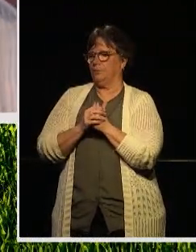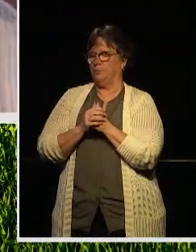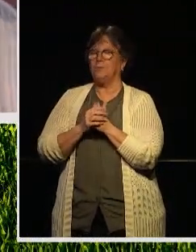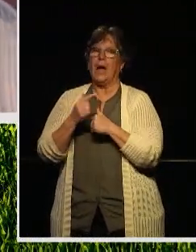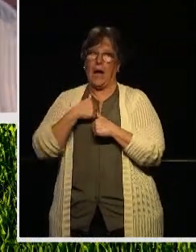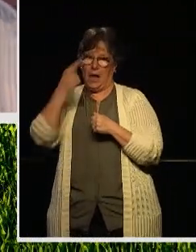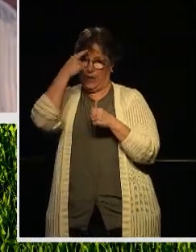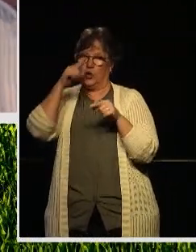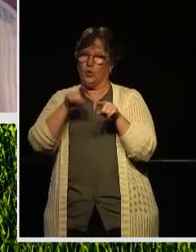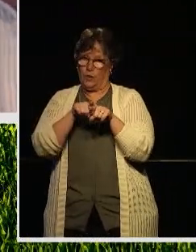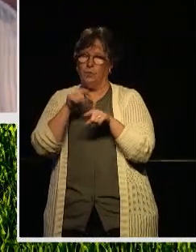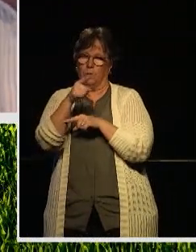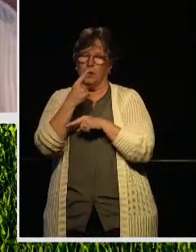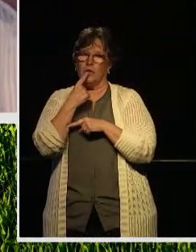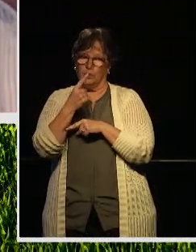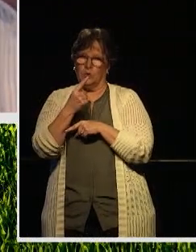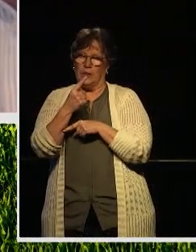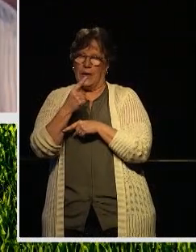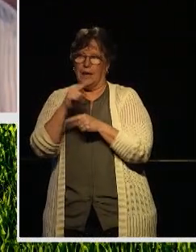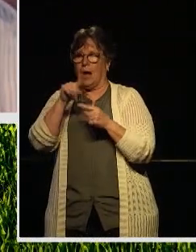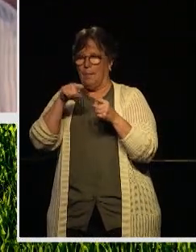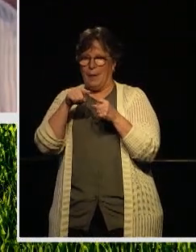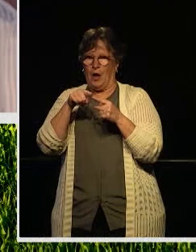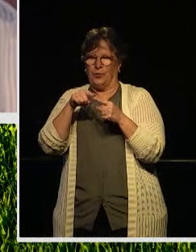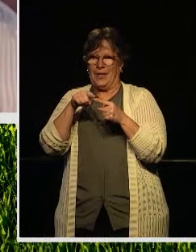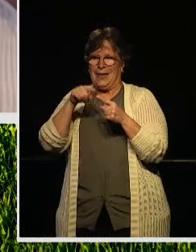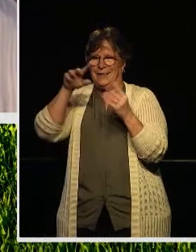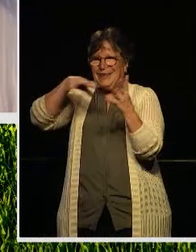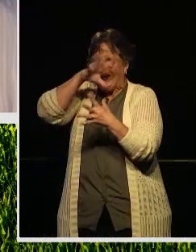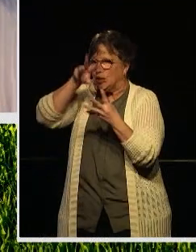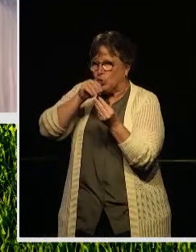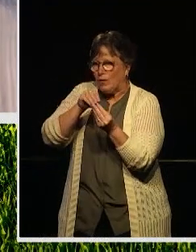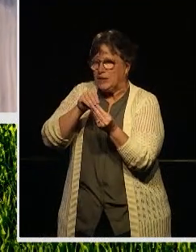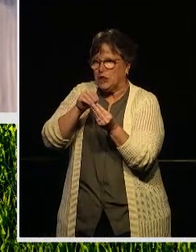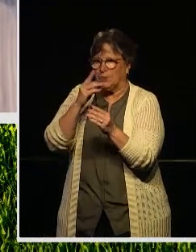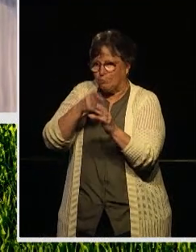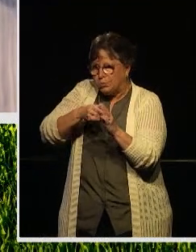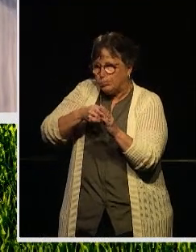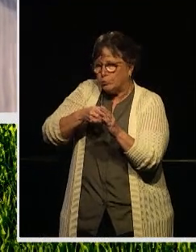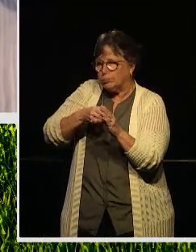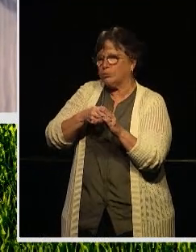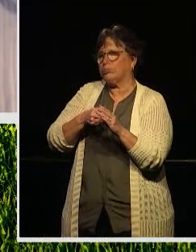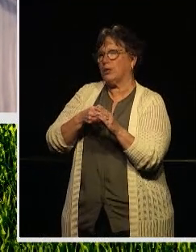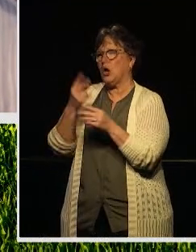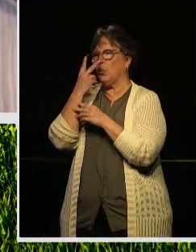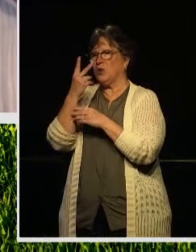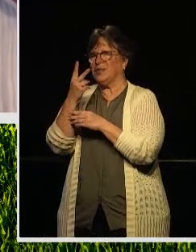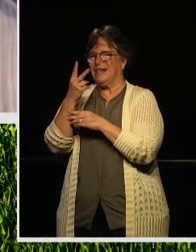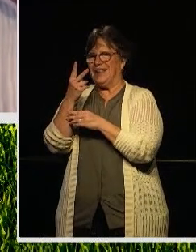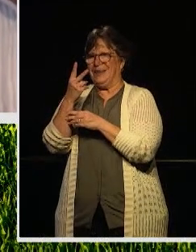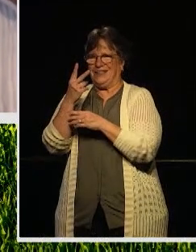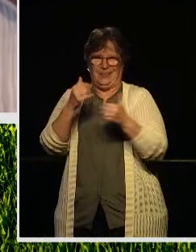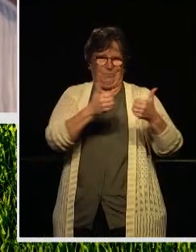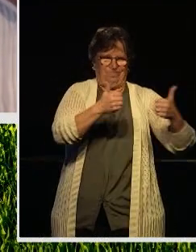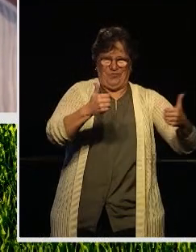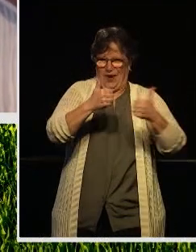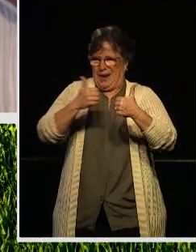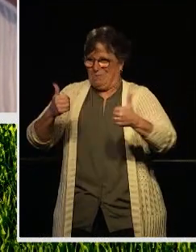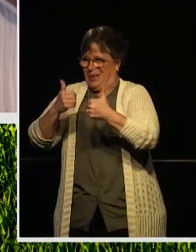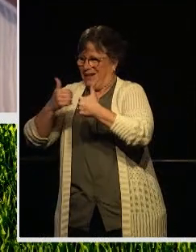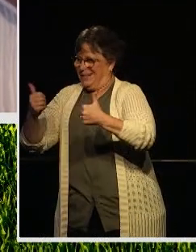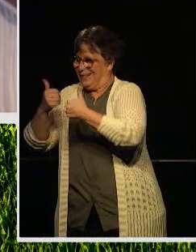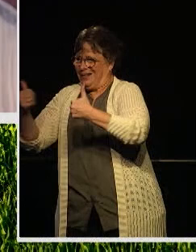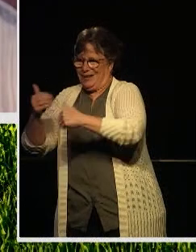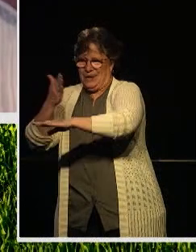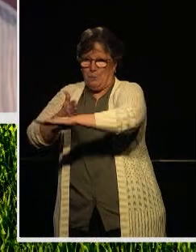definitely agree with what you just said in terms of the integration. I think what we're seeing right now is a lot of sort of fragmented incremental